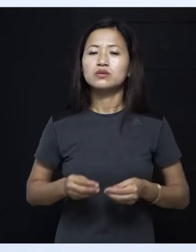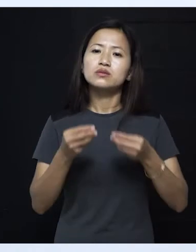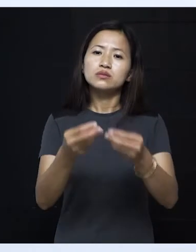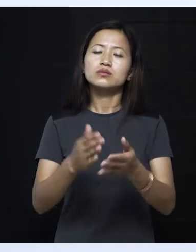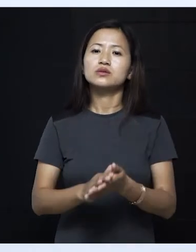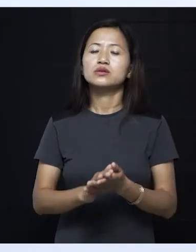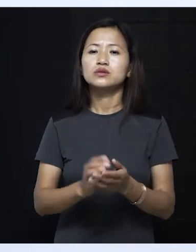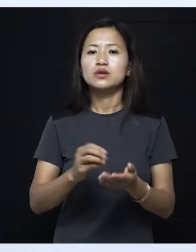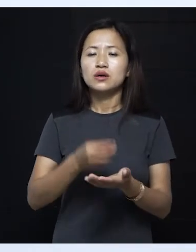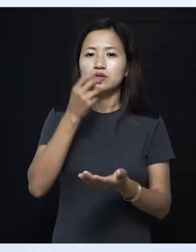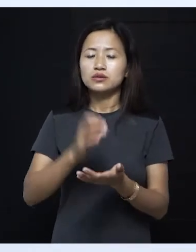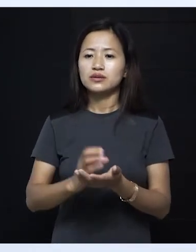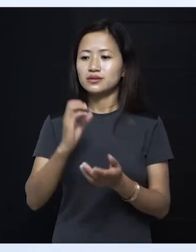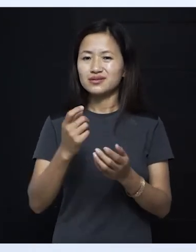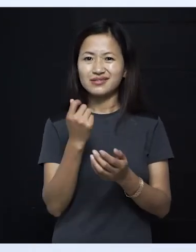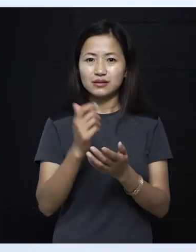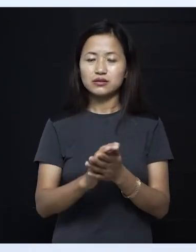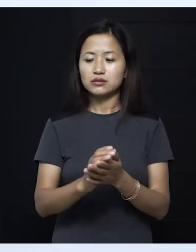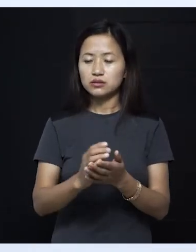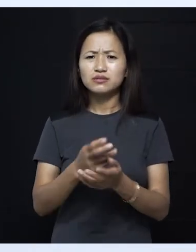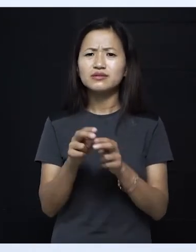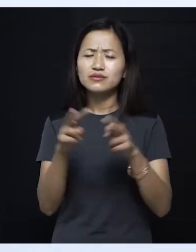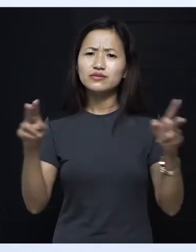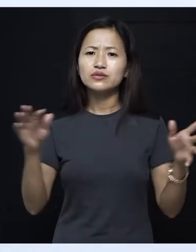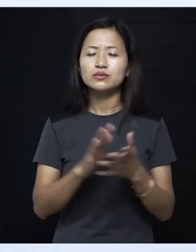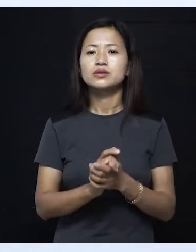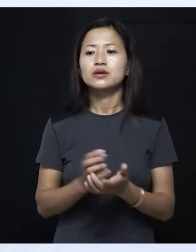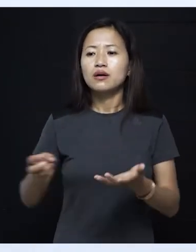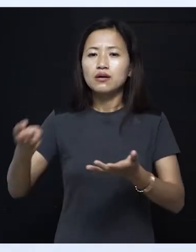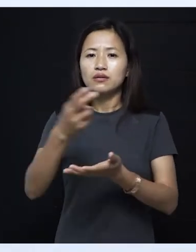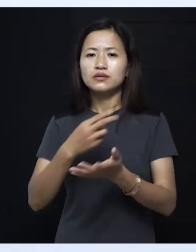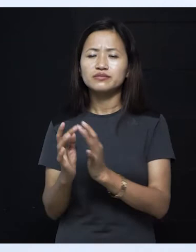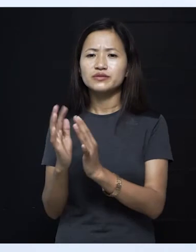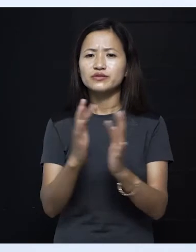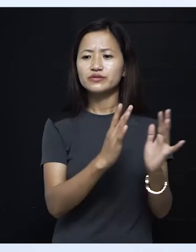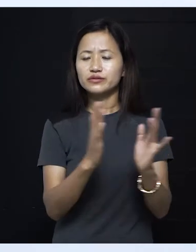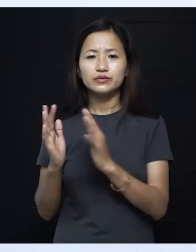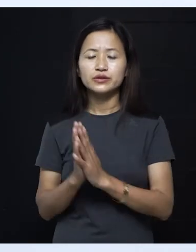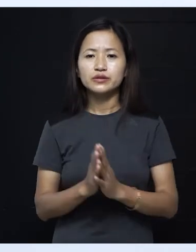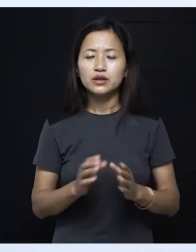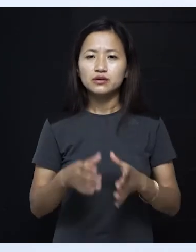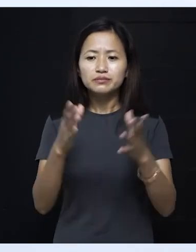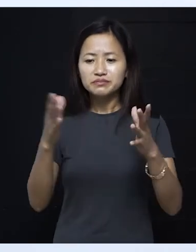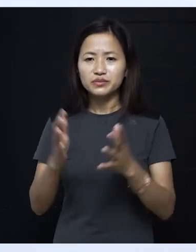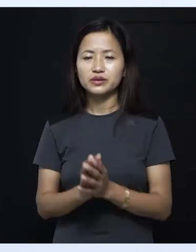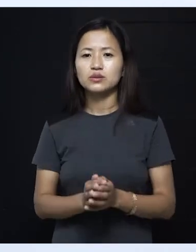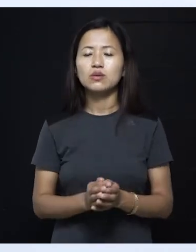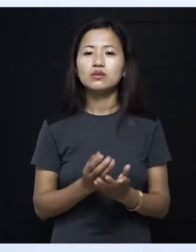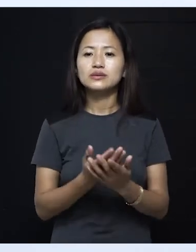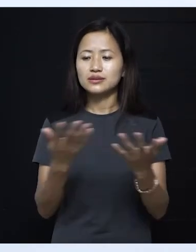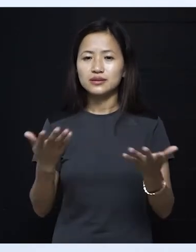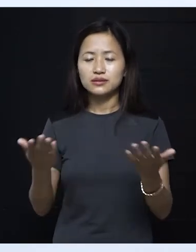food. We call it as cash crops. They will be cultivating cash crops, okay? Cash crops means cultivating